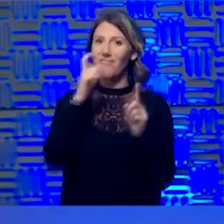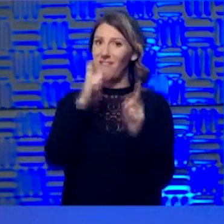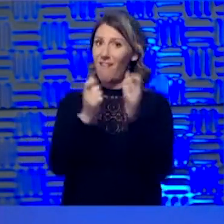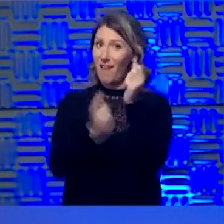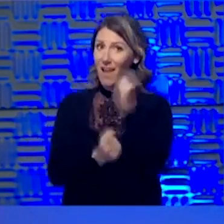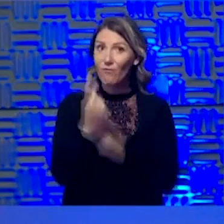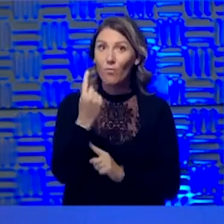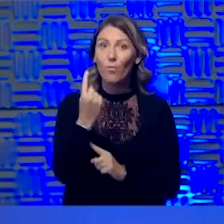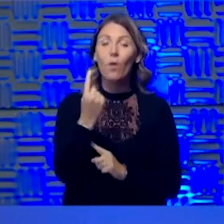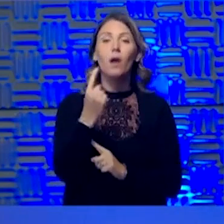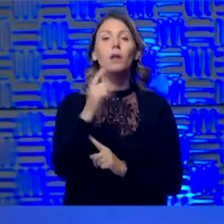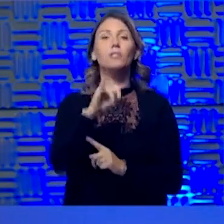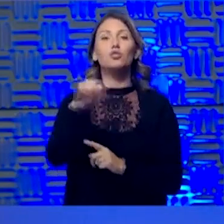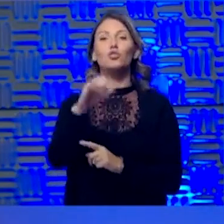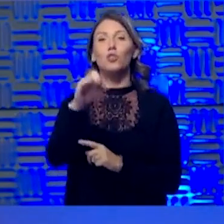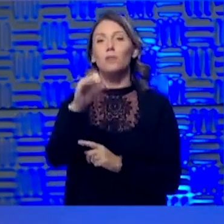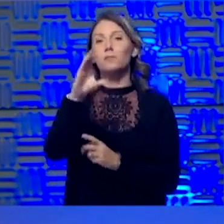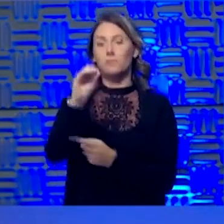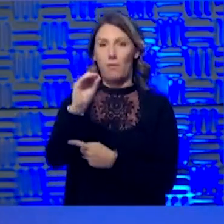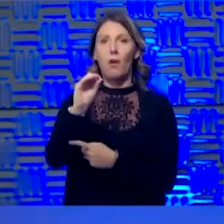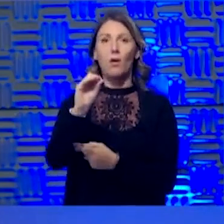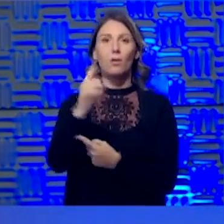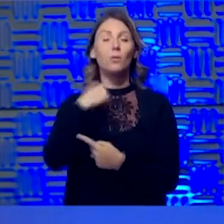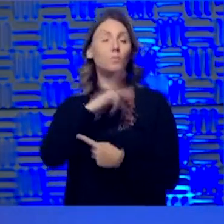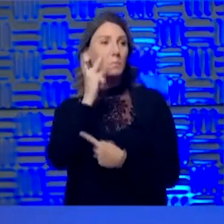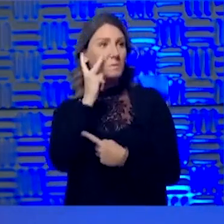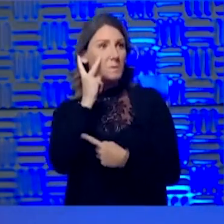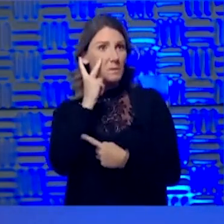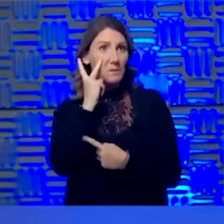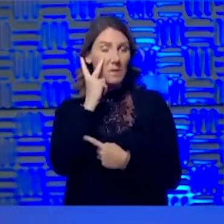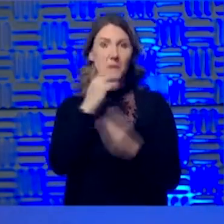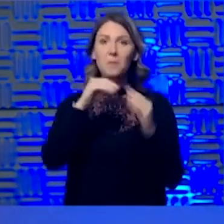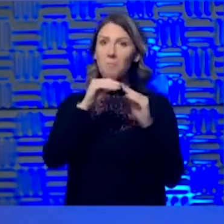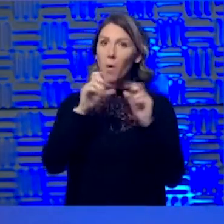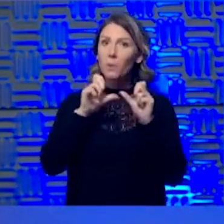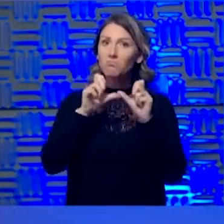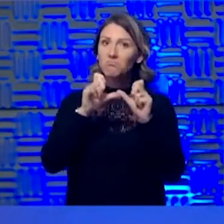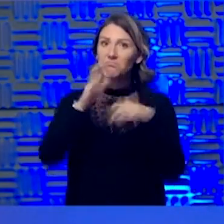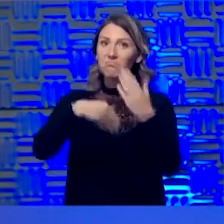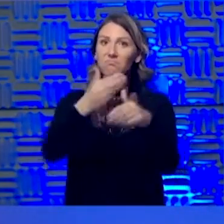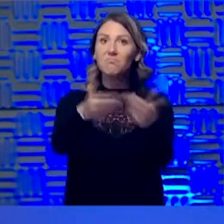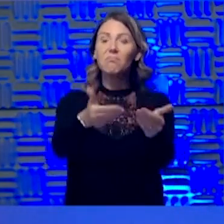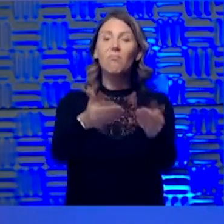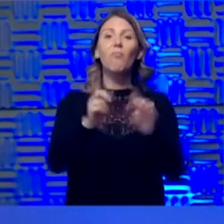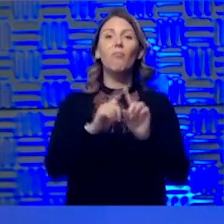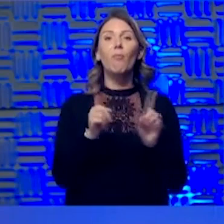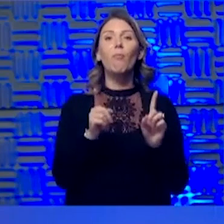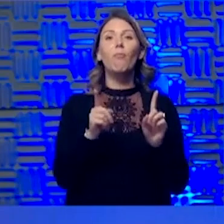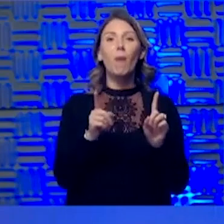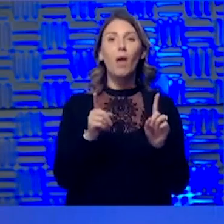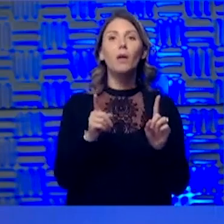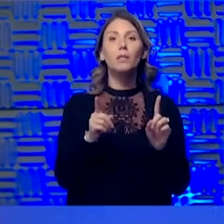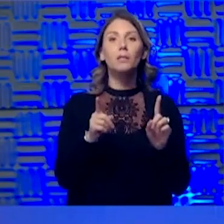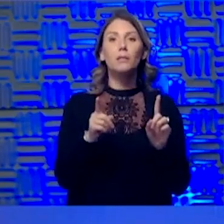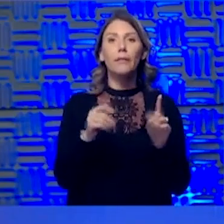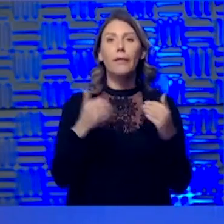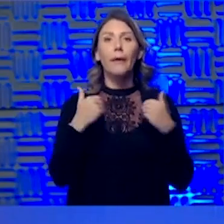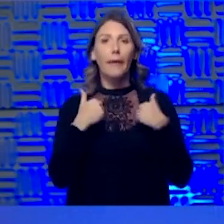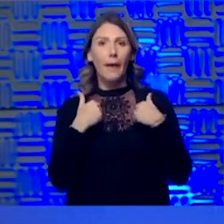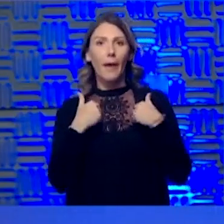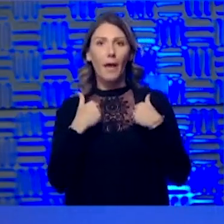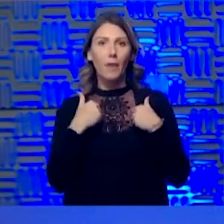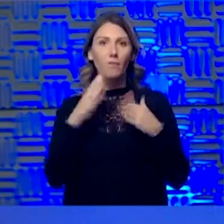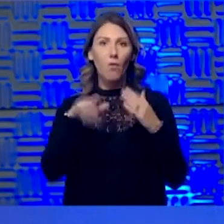County. We'll see how it goes as we get further into this. But they do have the guards